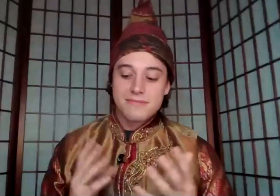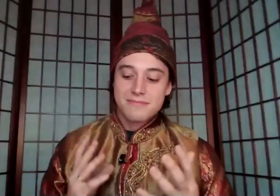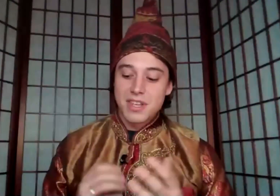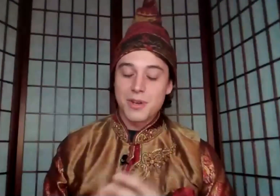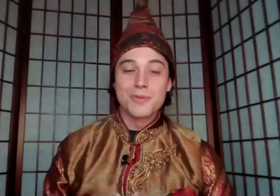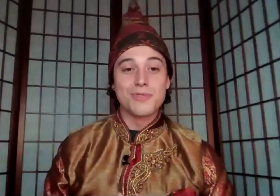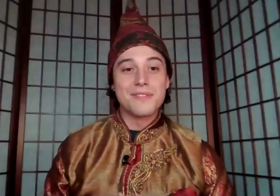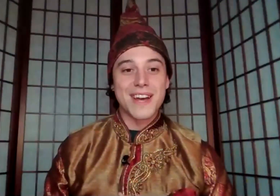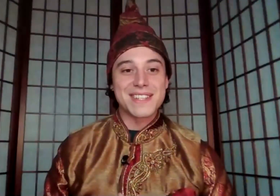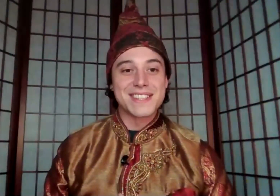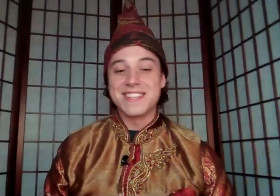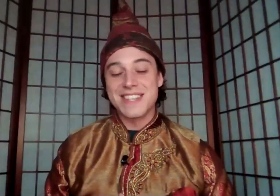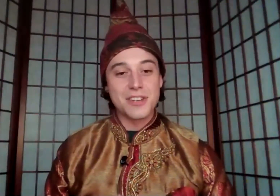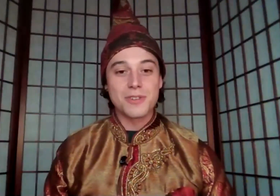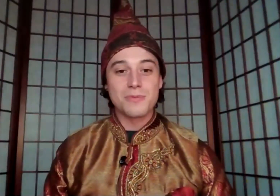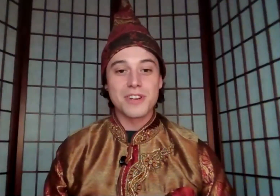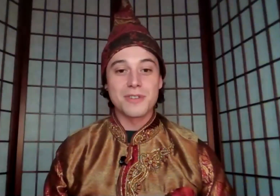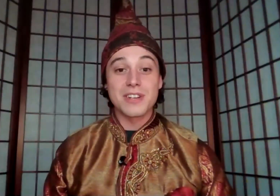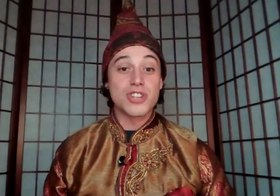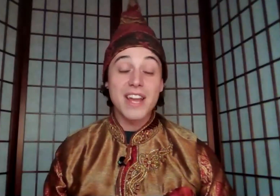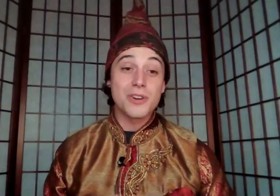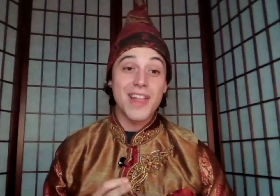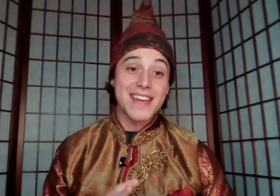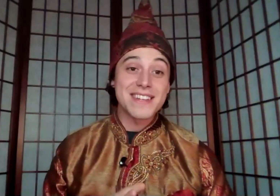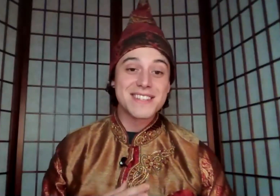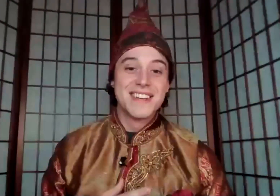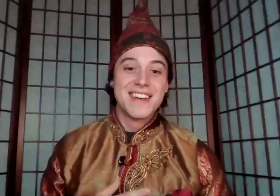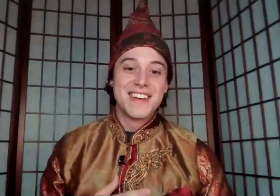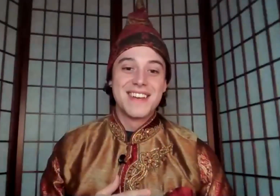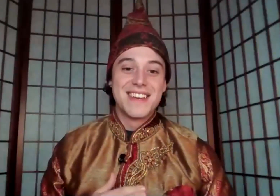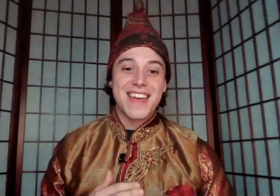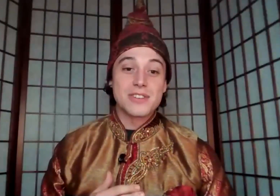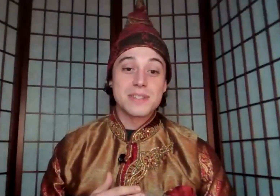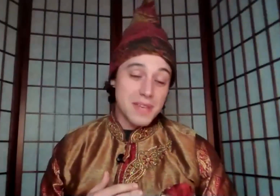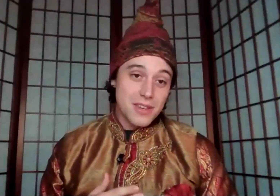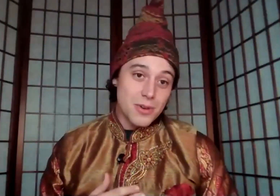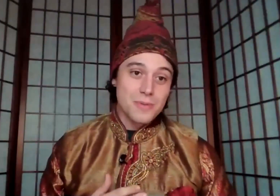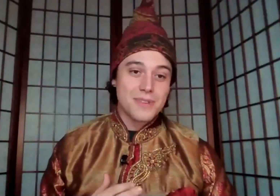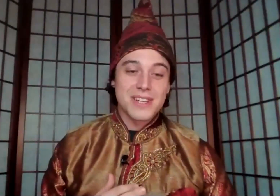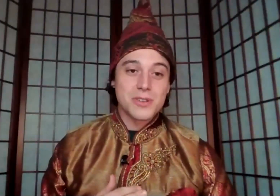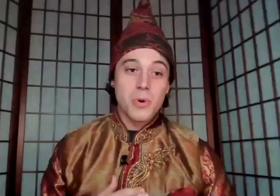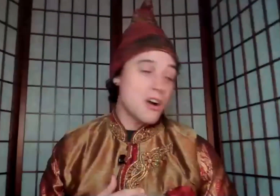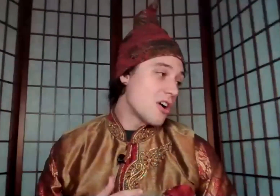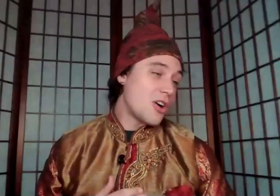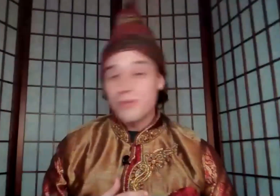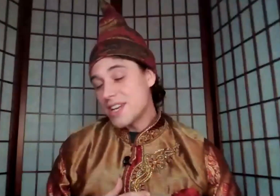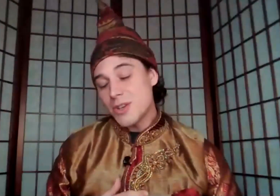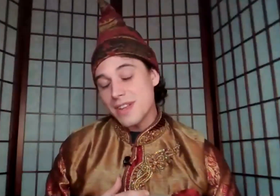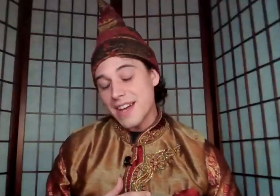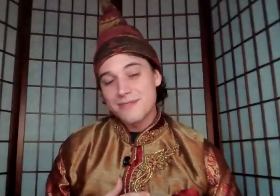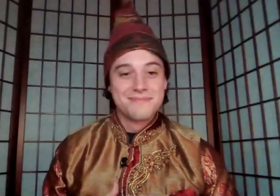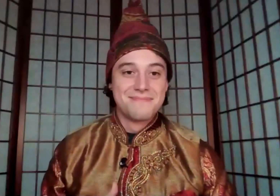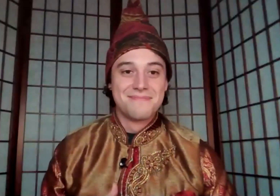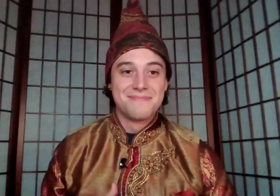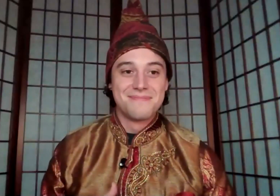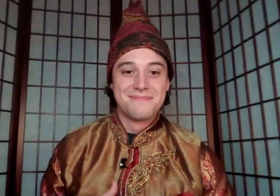Just, you know, run fast, continue doing what you're doing, shine your light, and just be you, because you are already doing